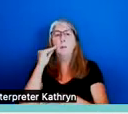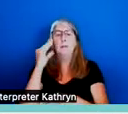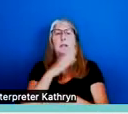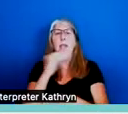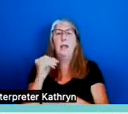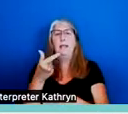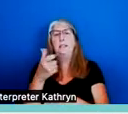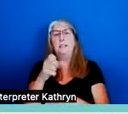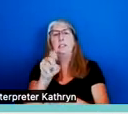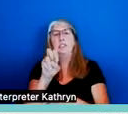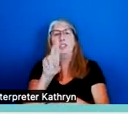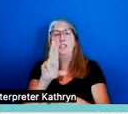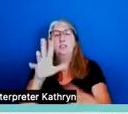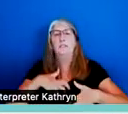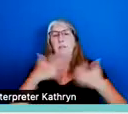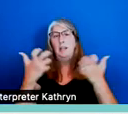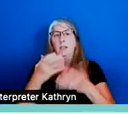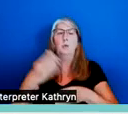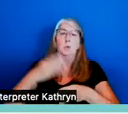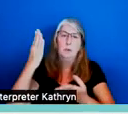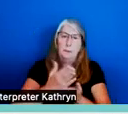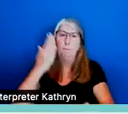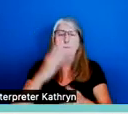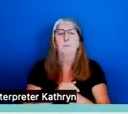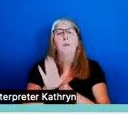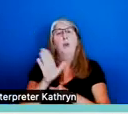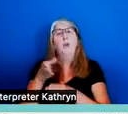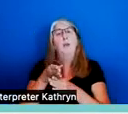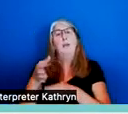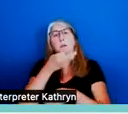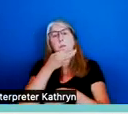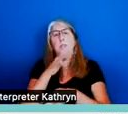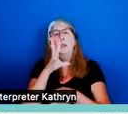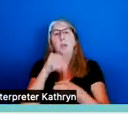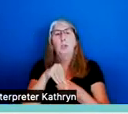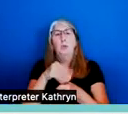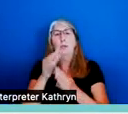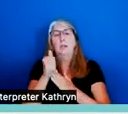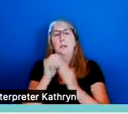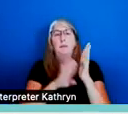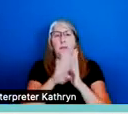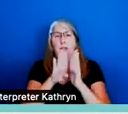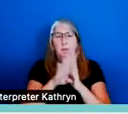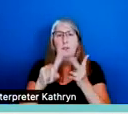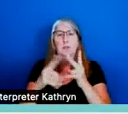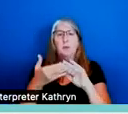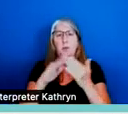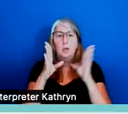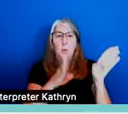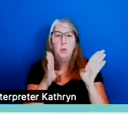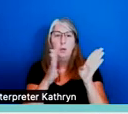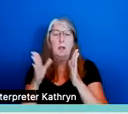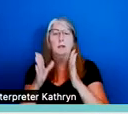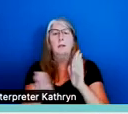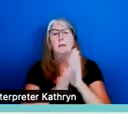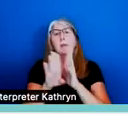gender-based violence. Her areas of expertise include leadership development, community organizing,